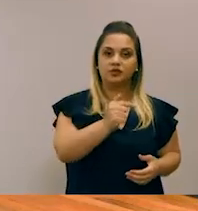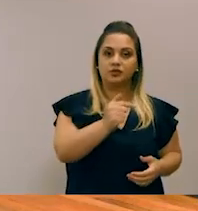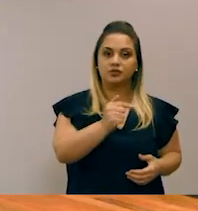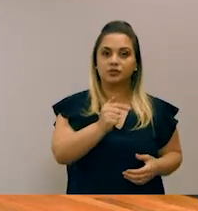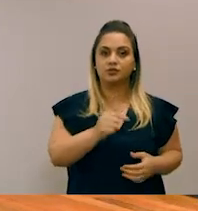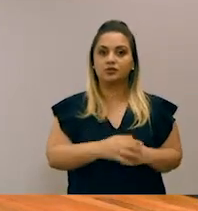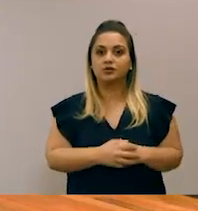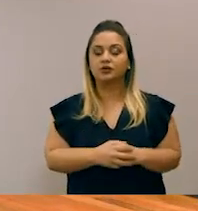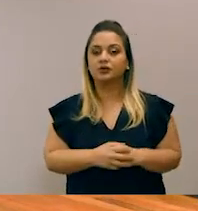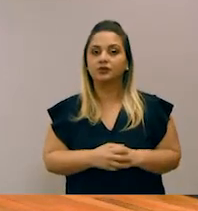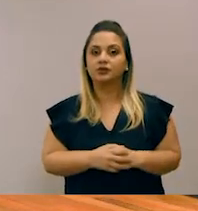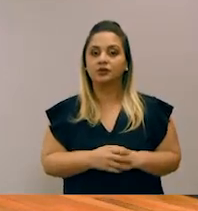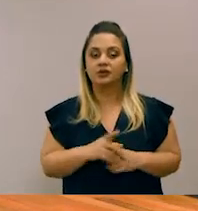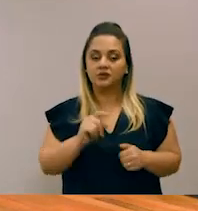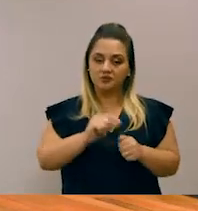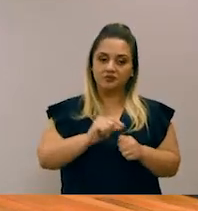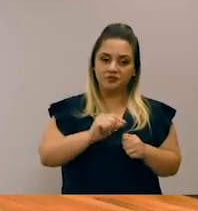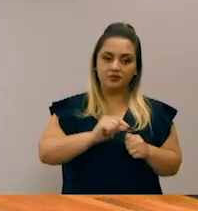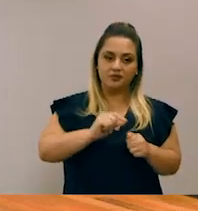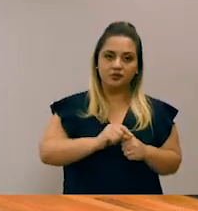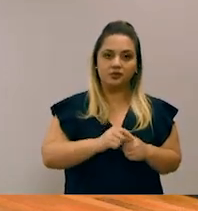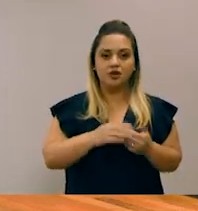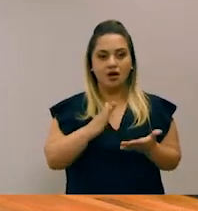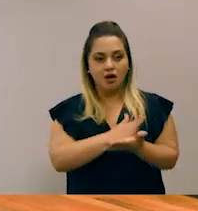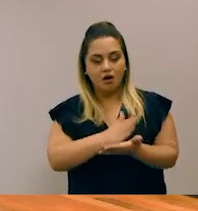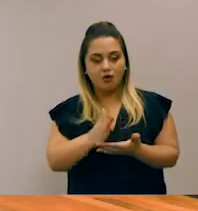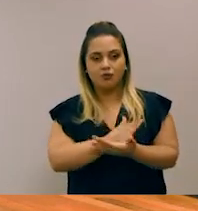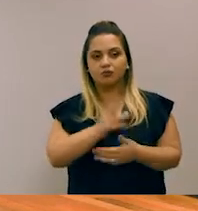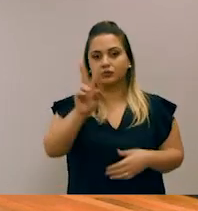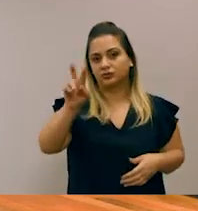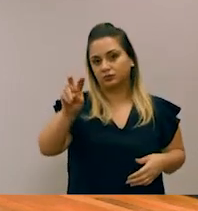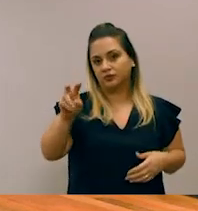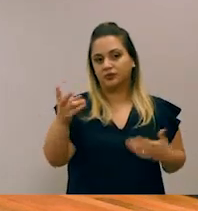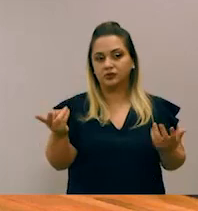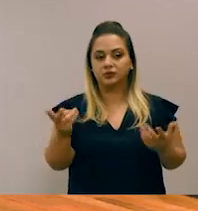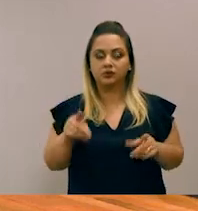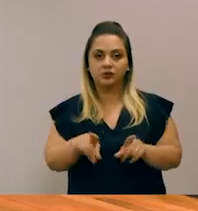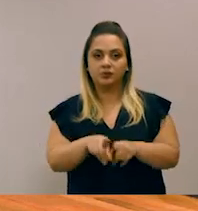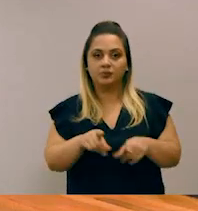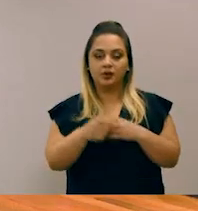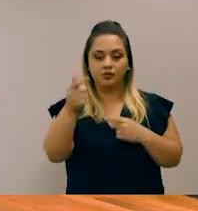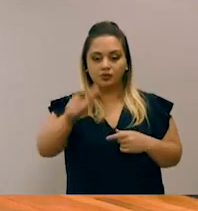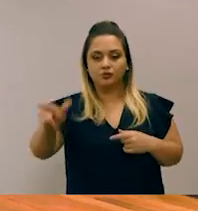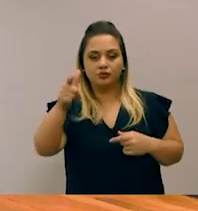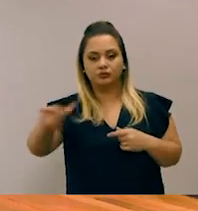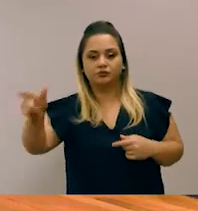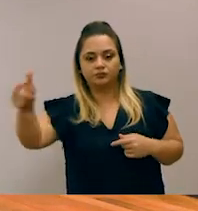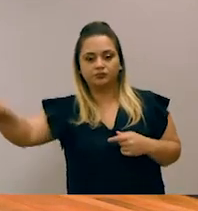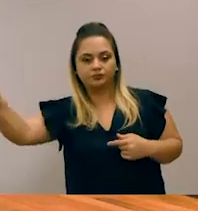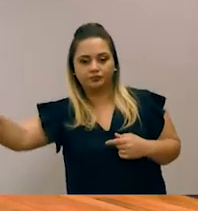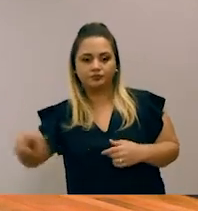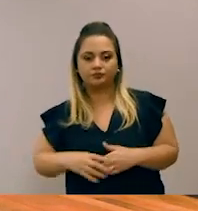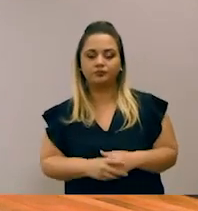tests in 1/7. And I did it several times, several repetitions.